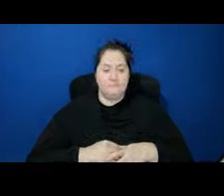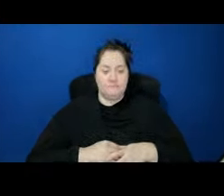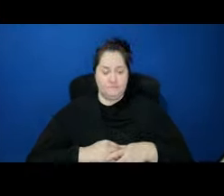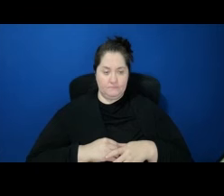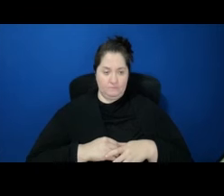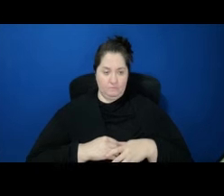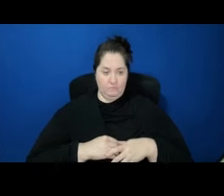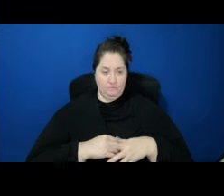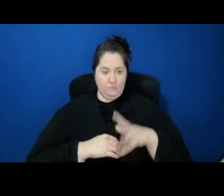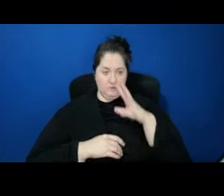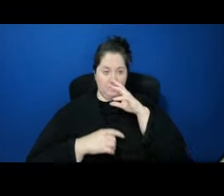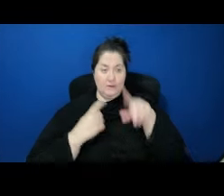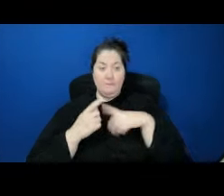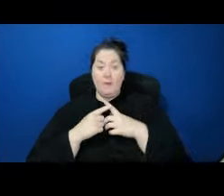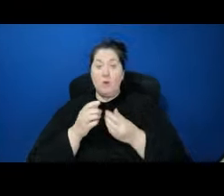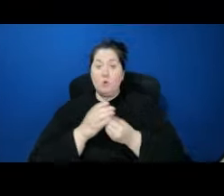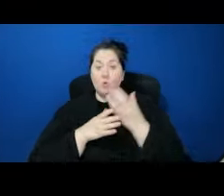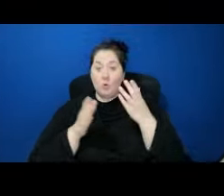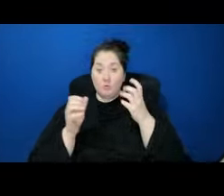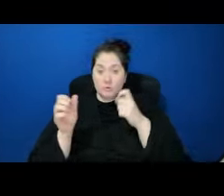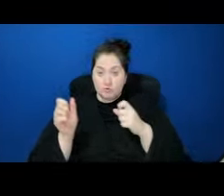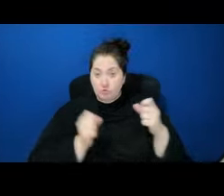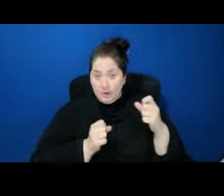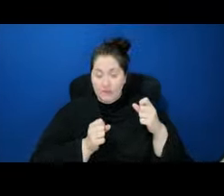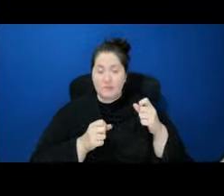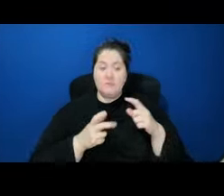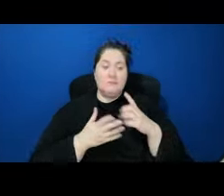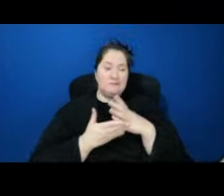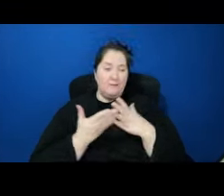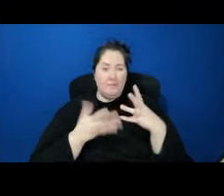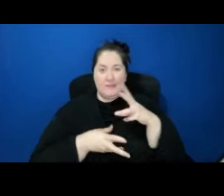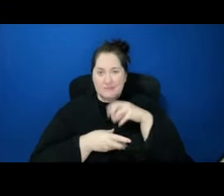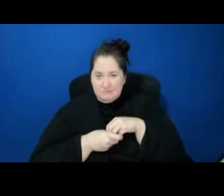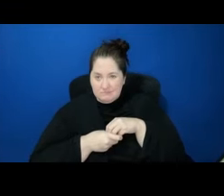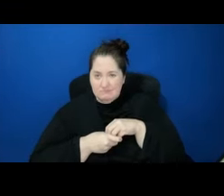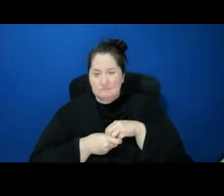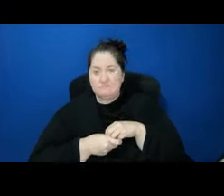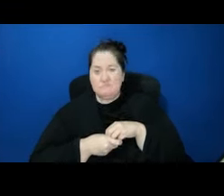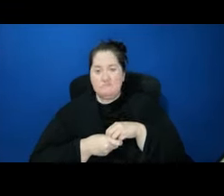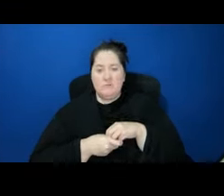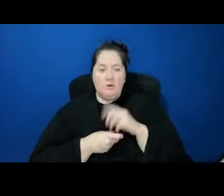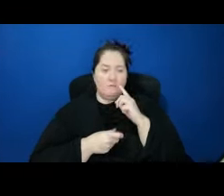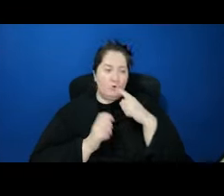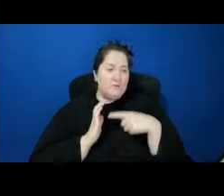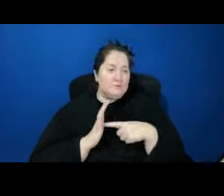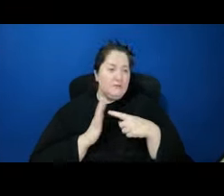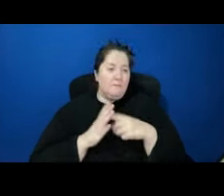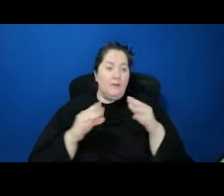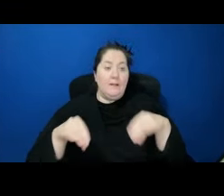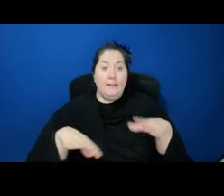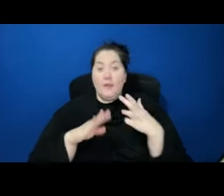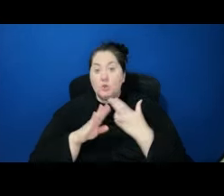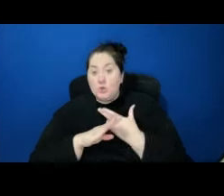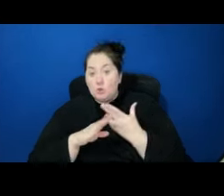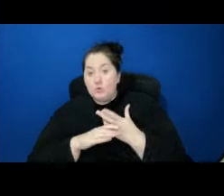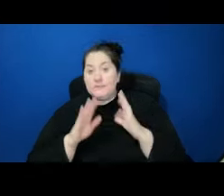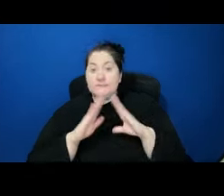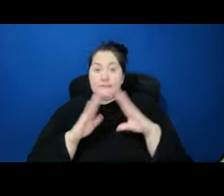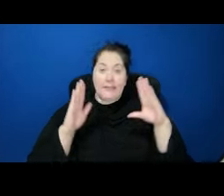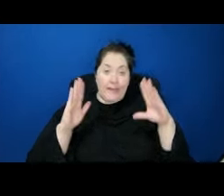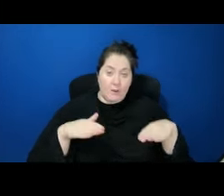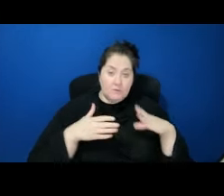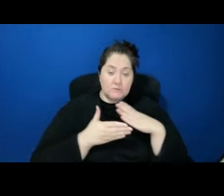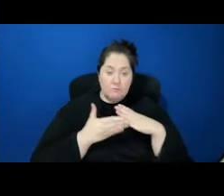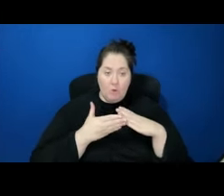We've been talking about growth strategy and some of the things contained in, for example, our land use and housing